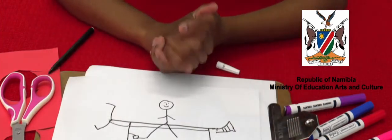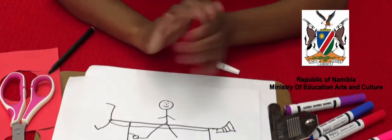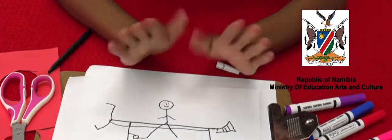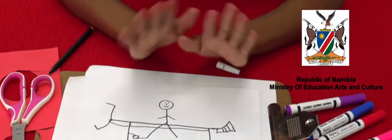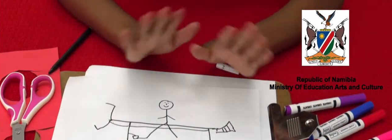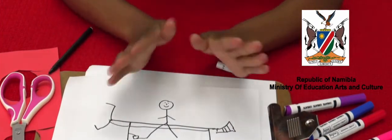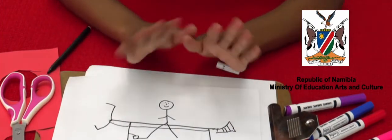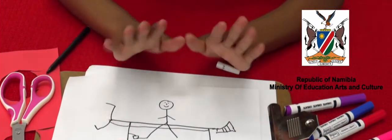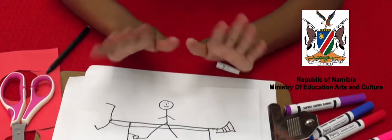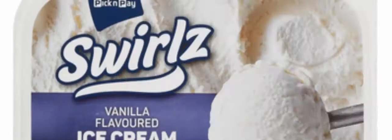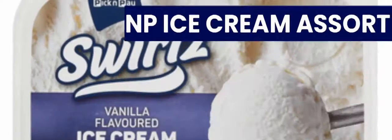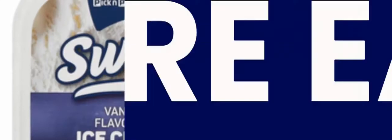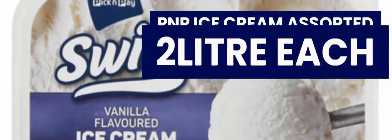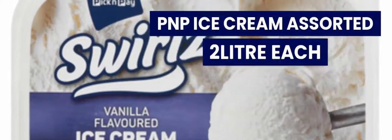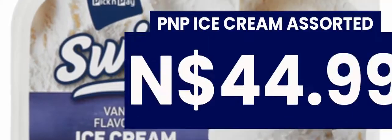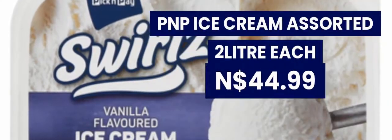Bye.